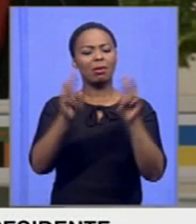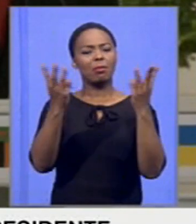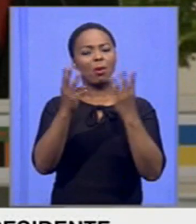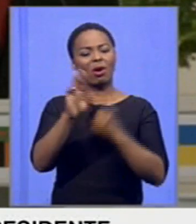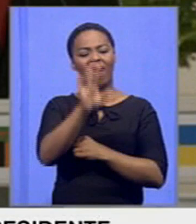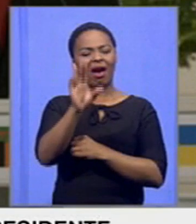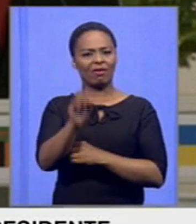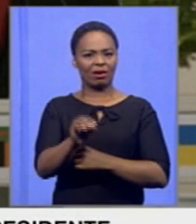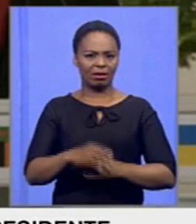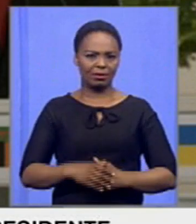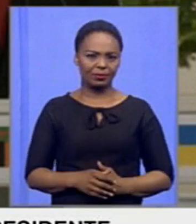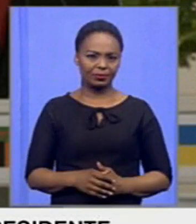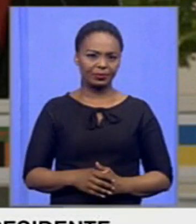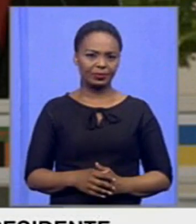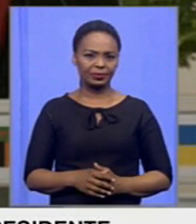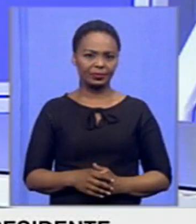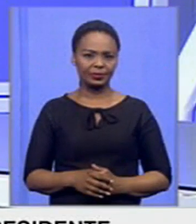Africa.